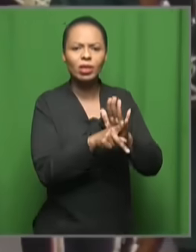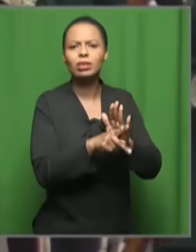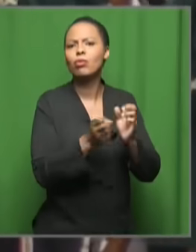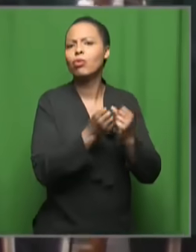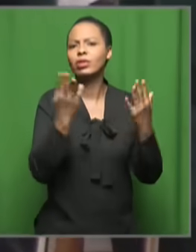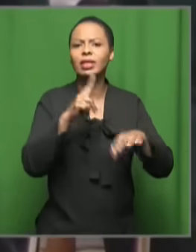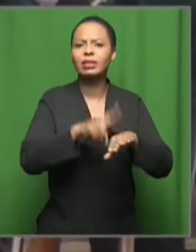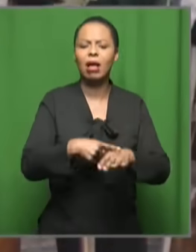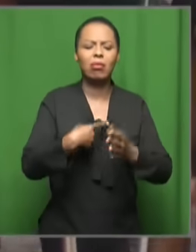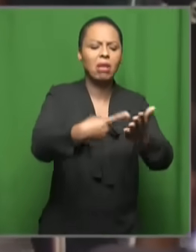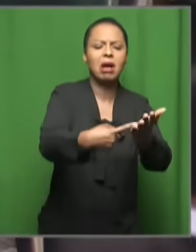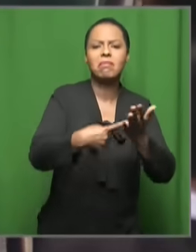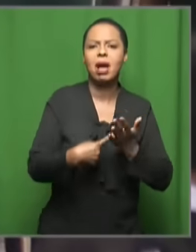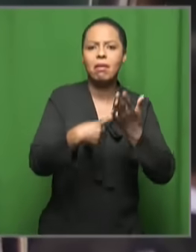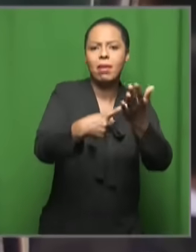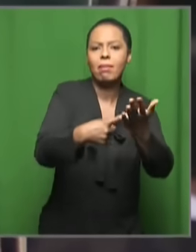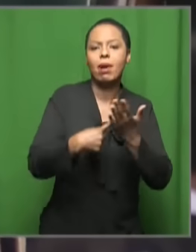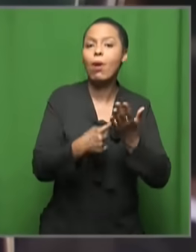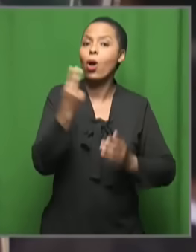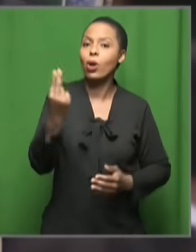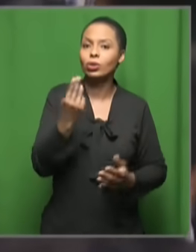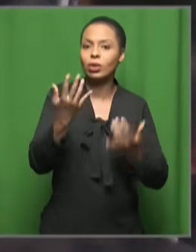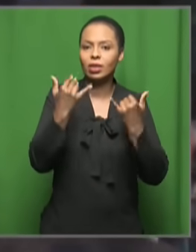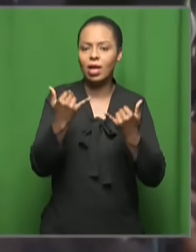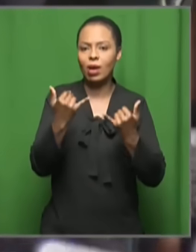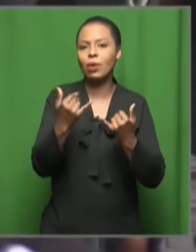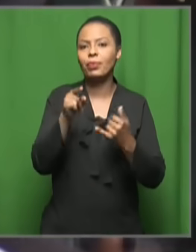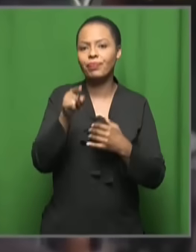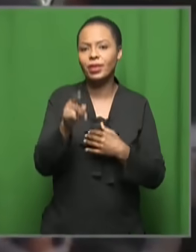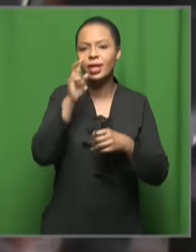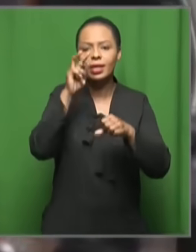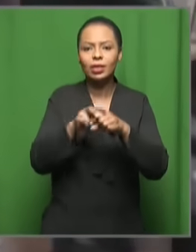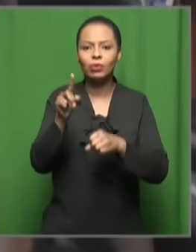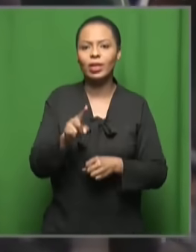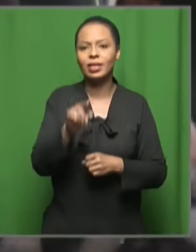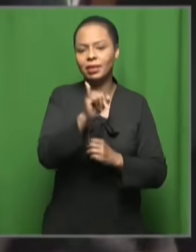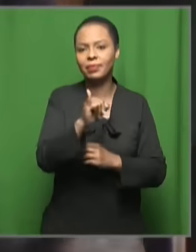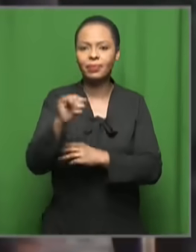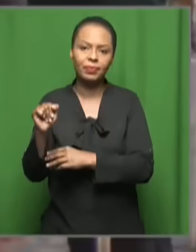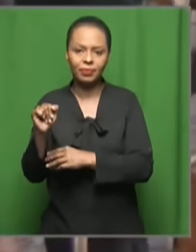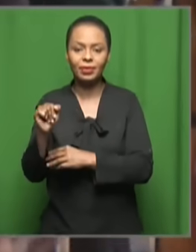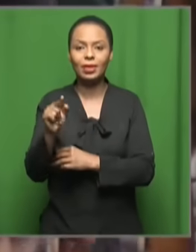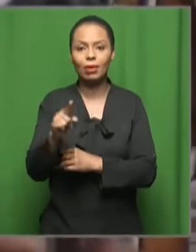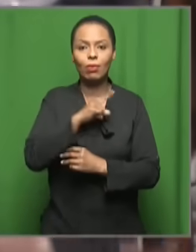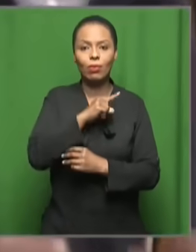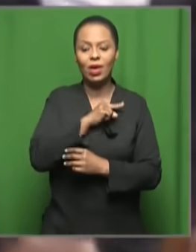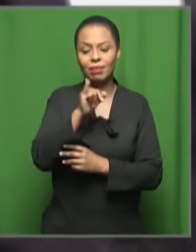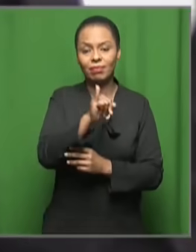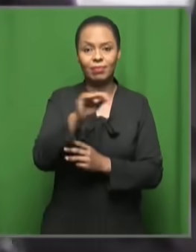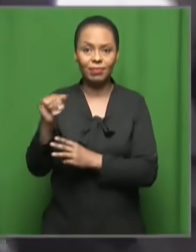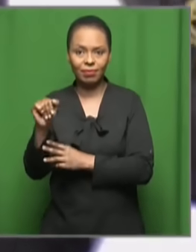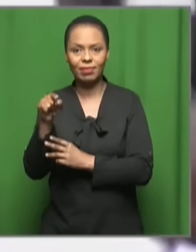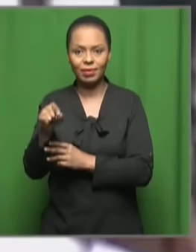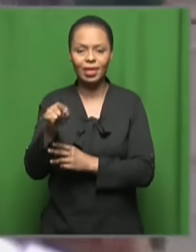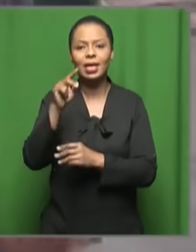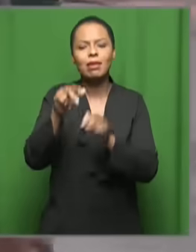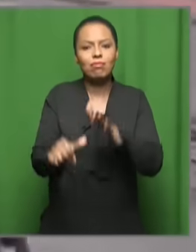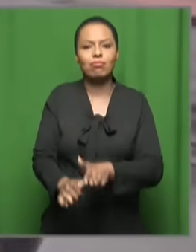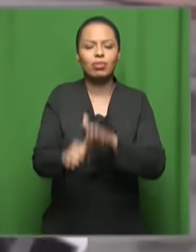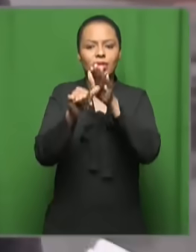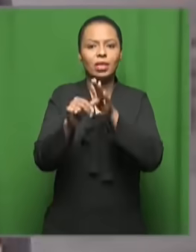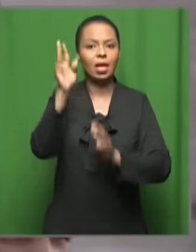policy, we should also discuss institutional architecture. Why is this important, Tulas, the institutional architecture? The Mbeki